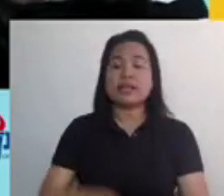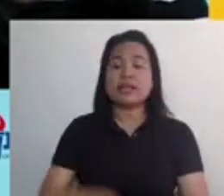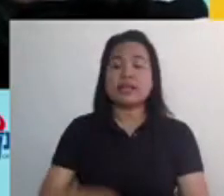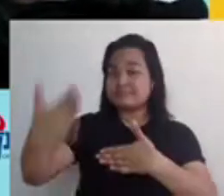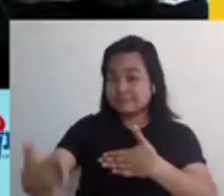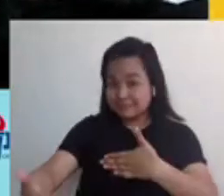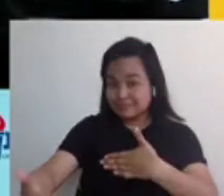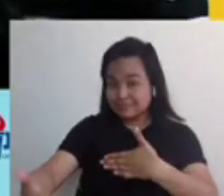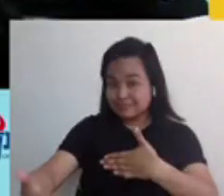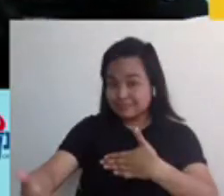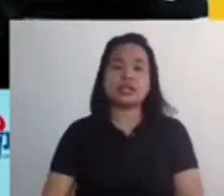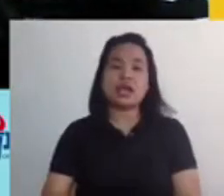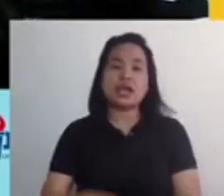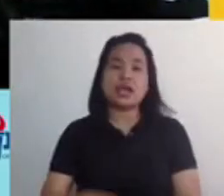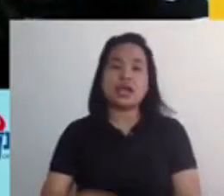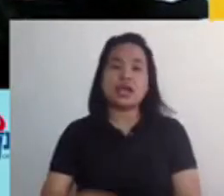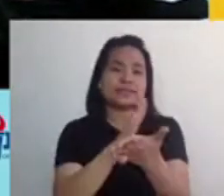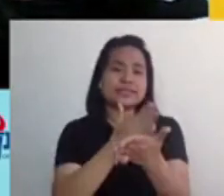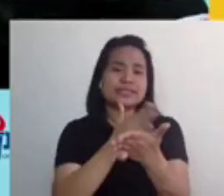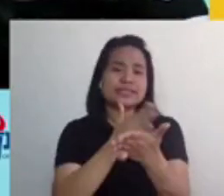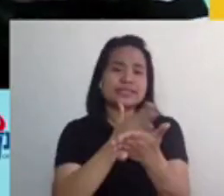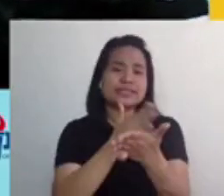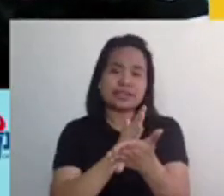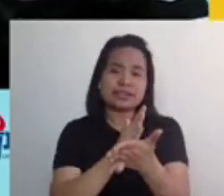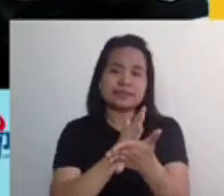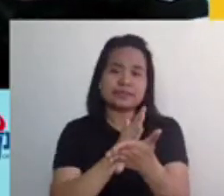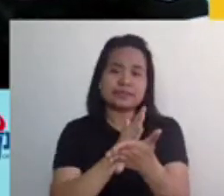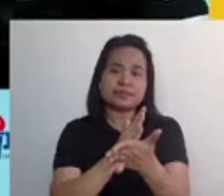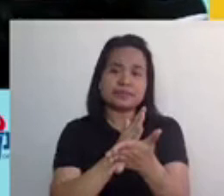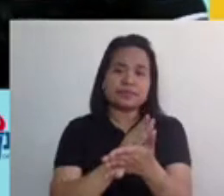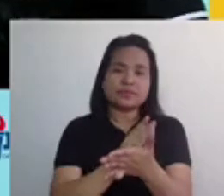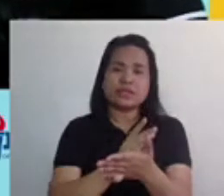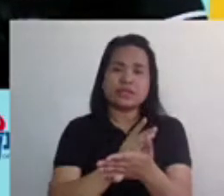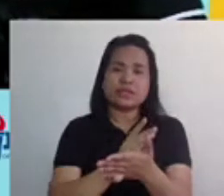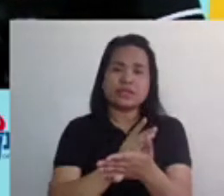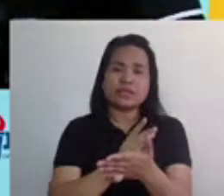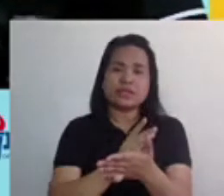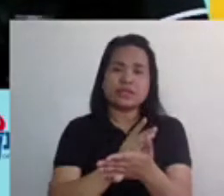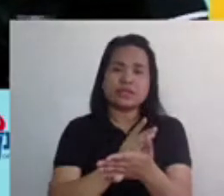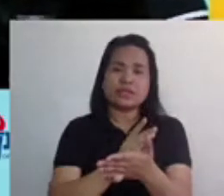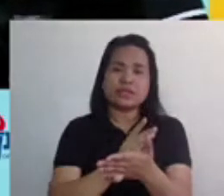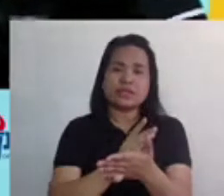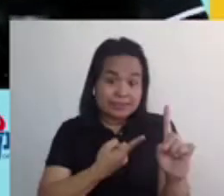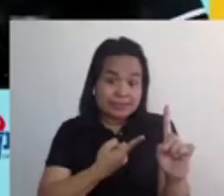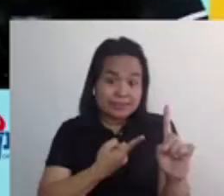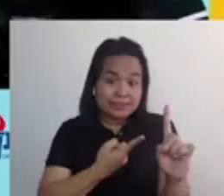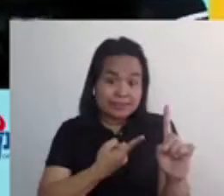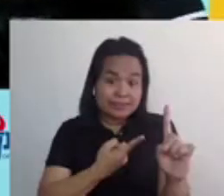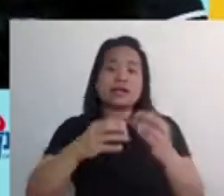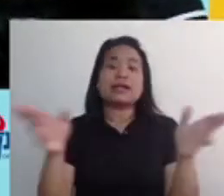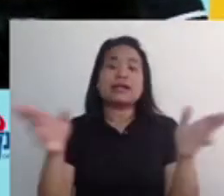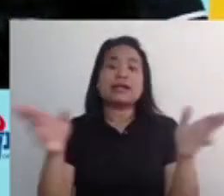share with you the specifics of each classroom observation mode, starting with